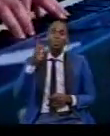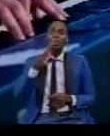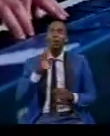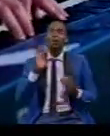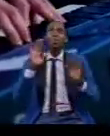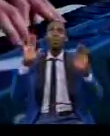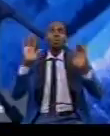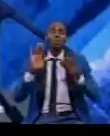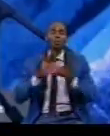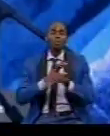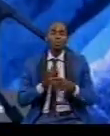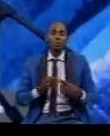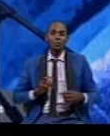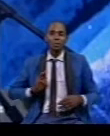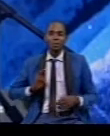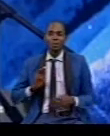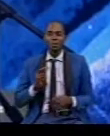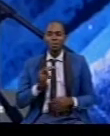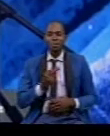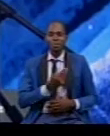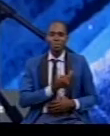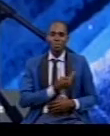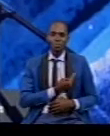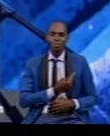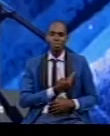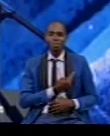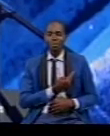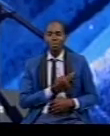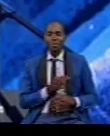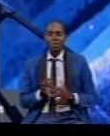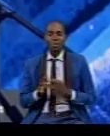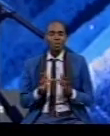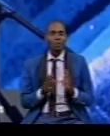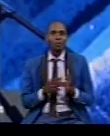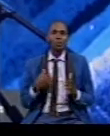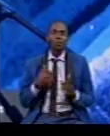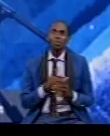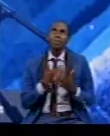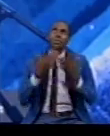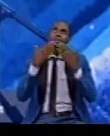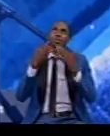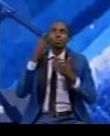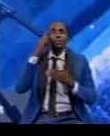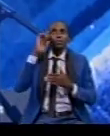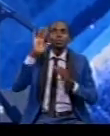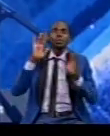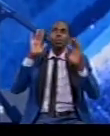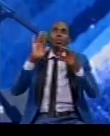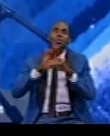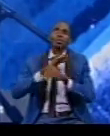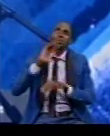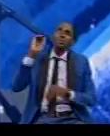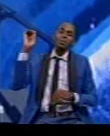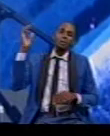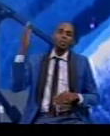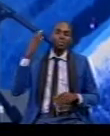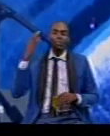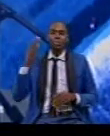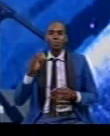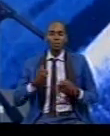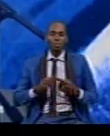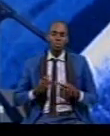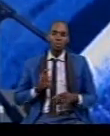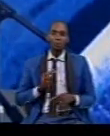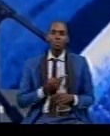reigns without a rival in the heart, in the mind, in the life of the people that